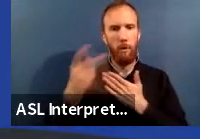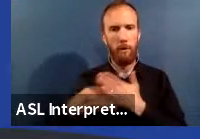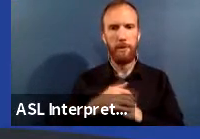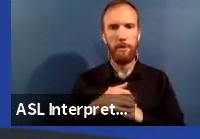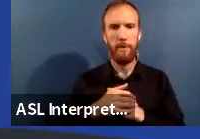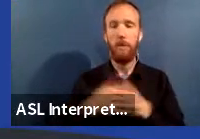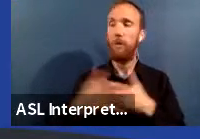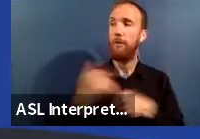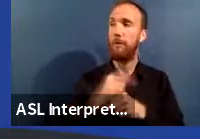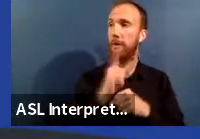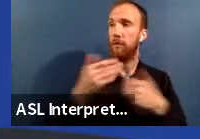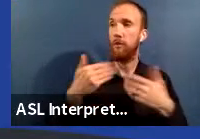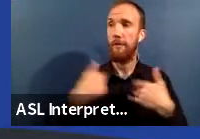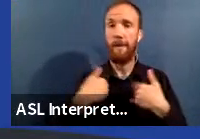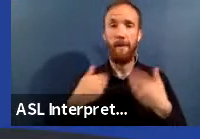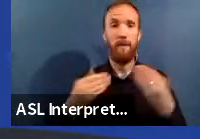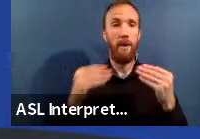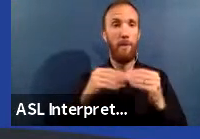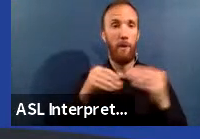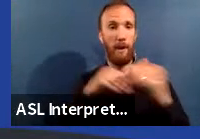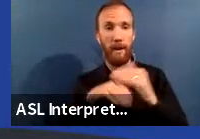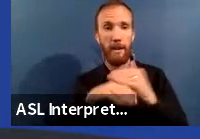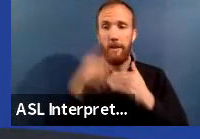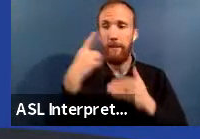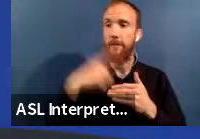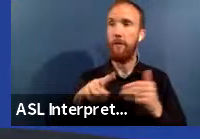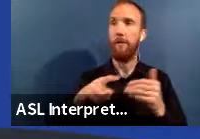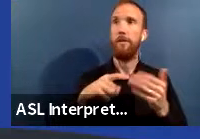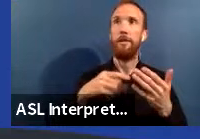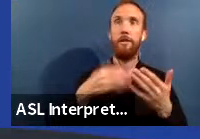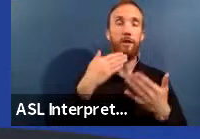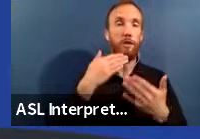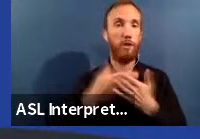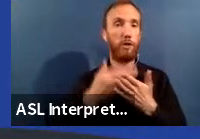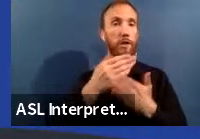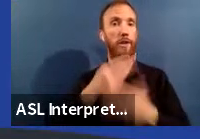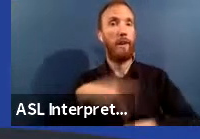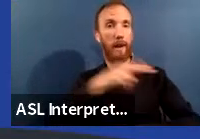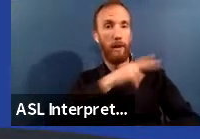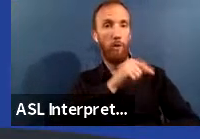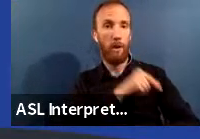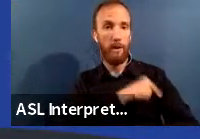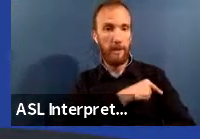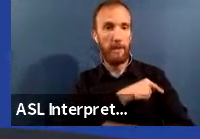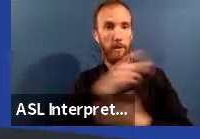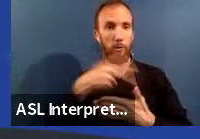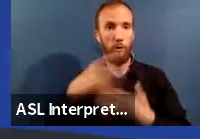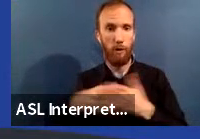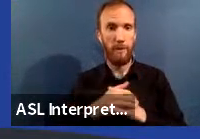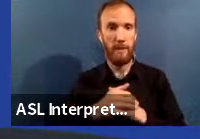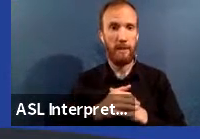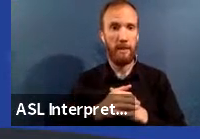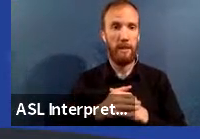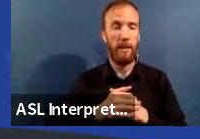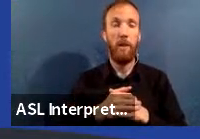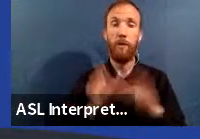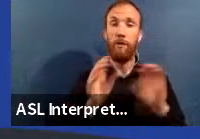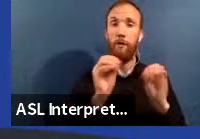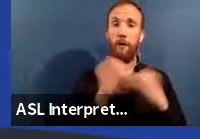high-quality academic programming across the district. This process is managed by the Office of Innovation and